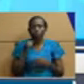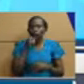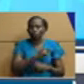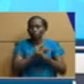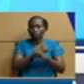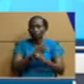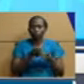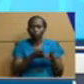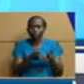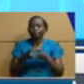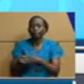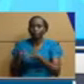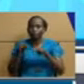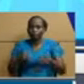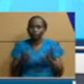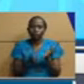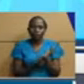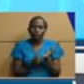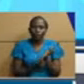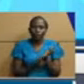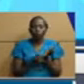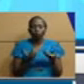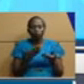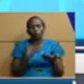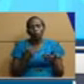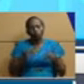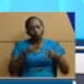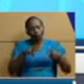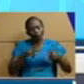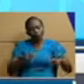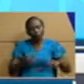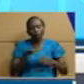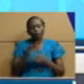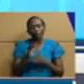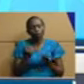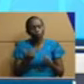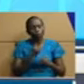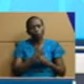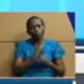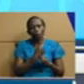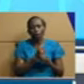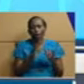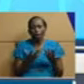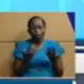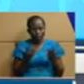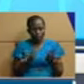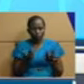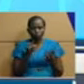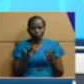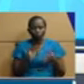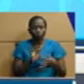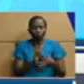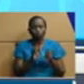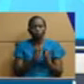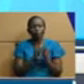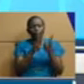protection mechanisms in Uganda and examine their efficiency in terms of cushioning all affected